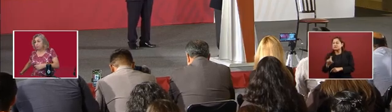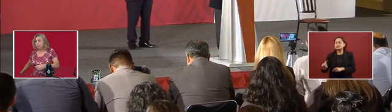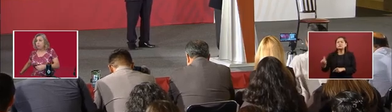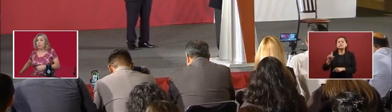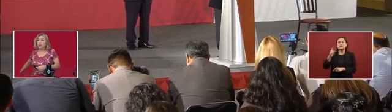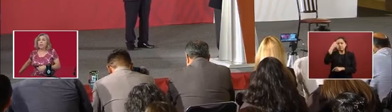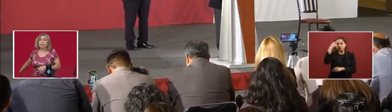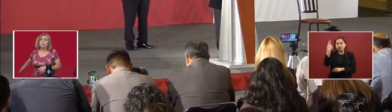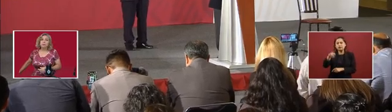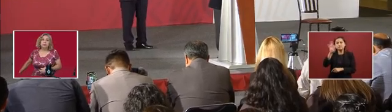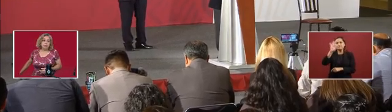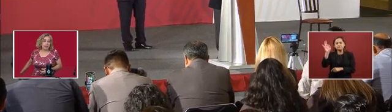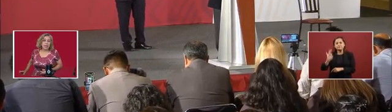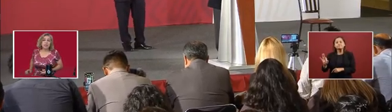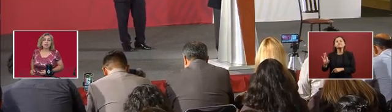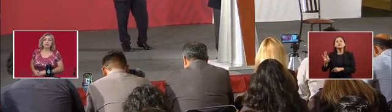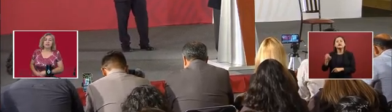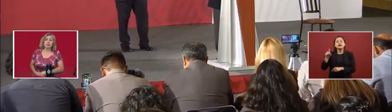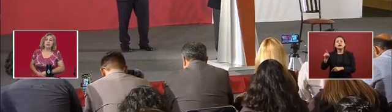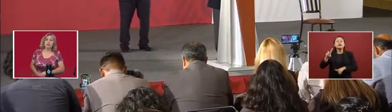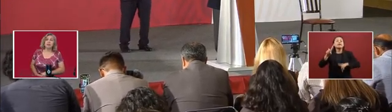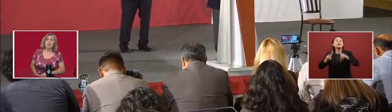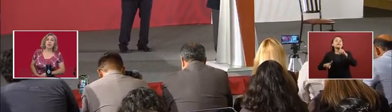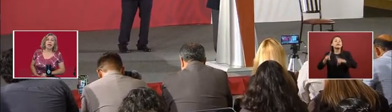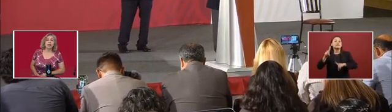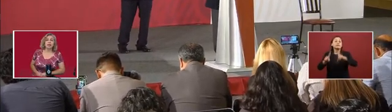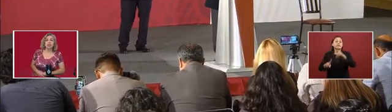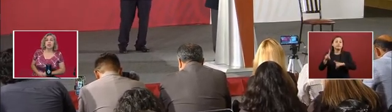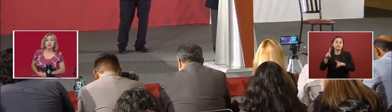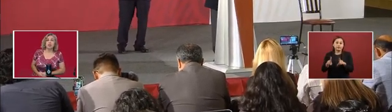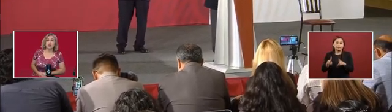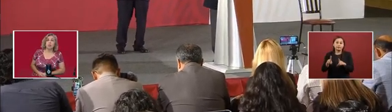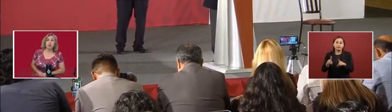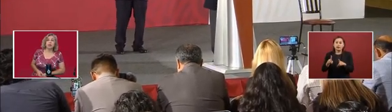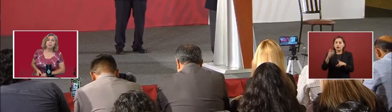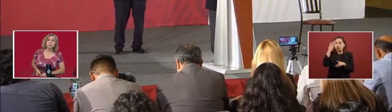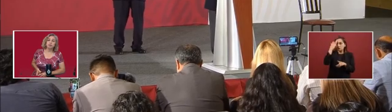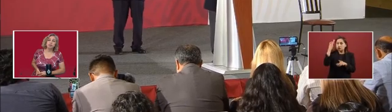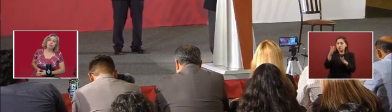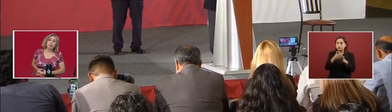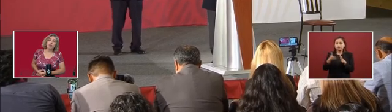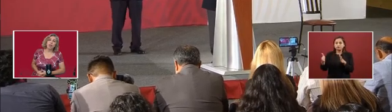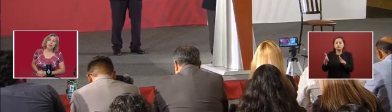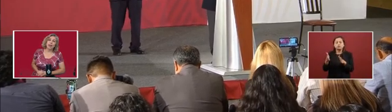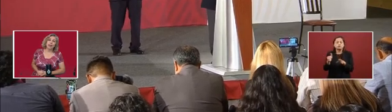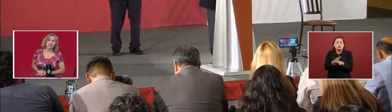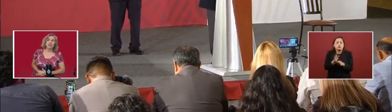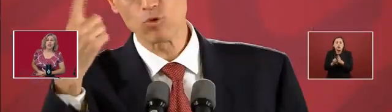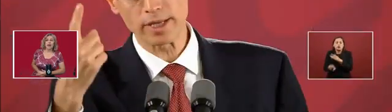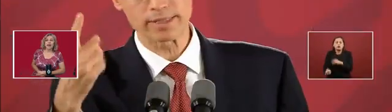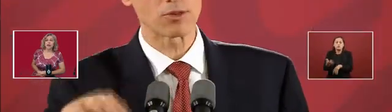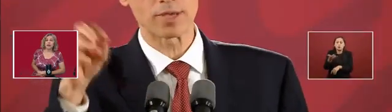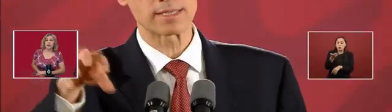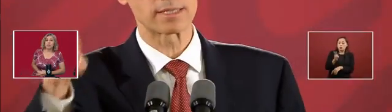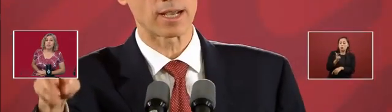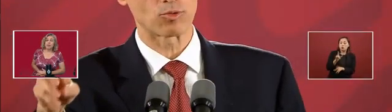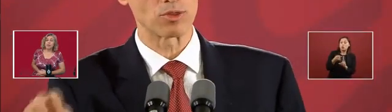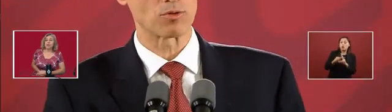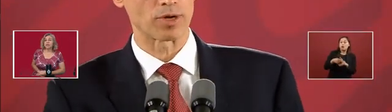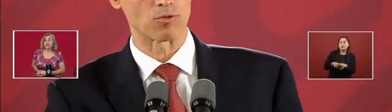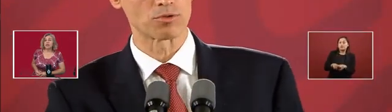as the initiation of the year, we've actually been having accompaniment of federal to the